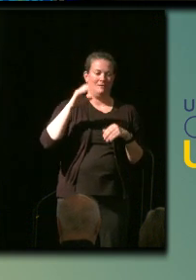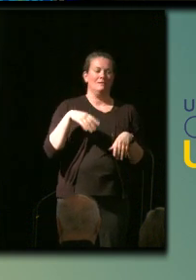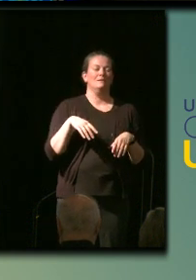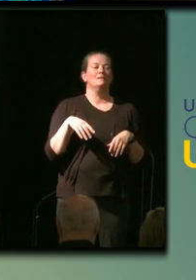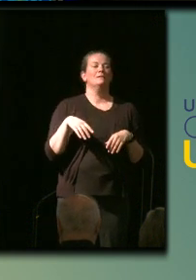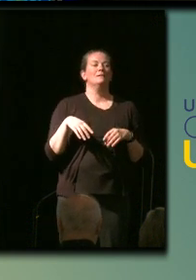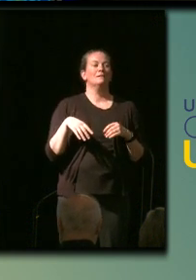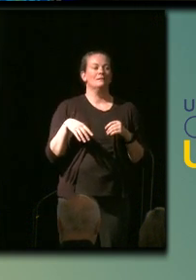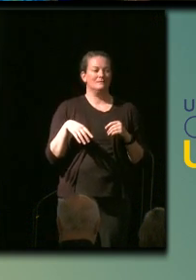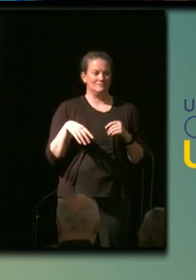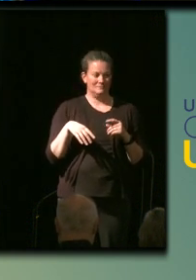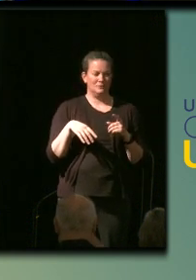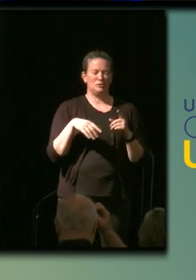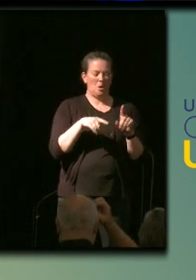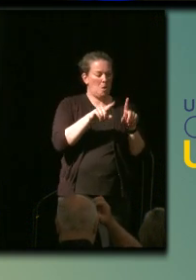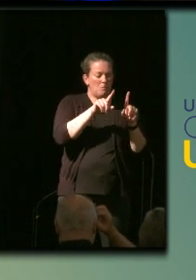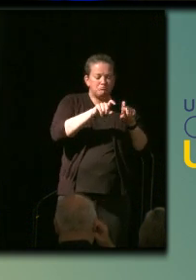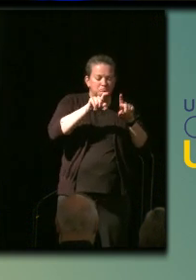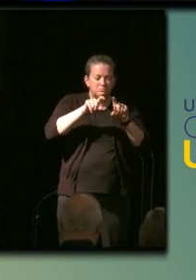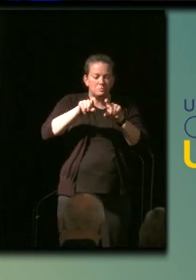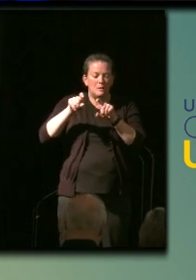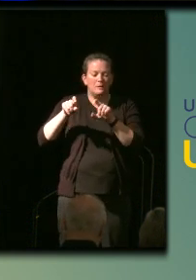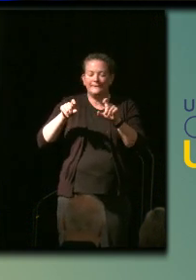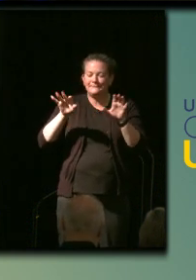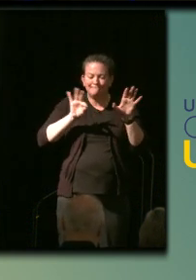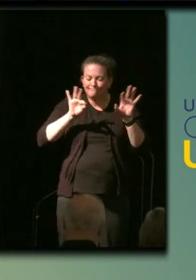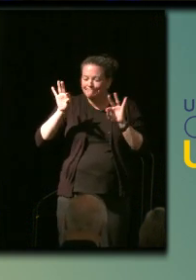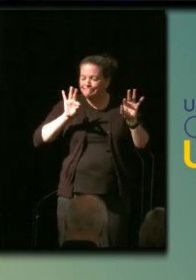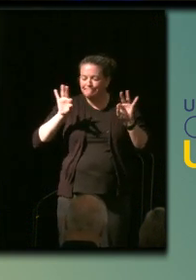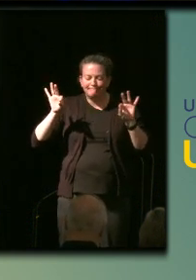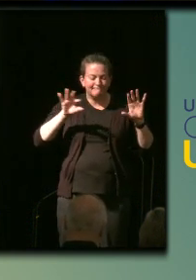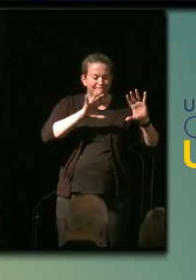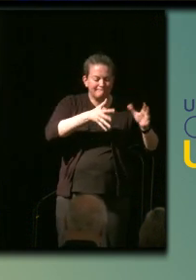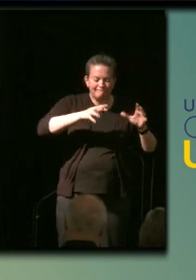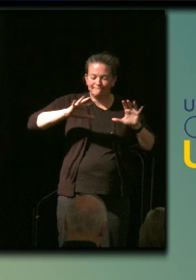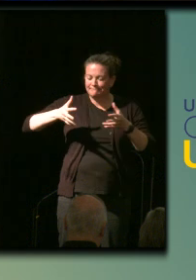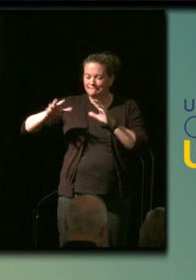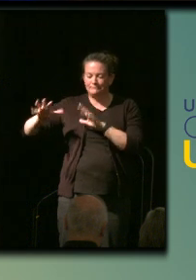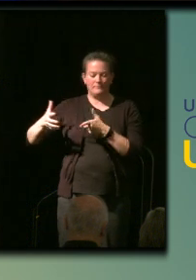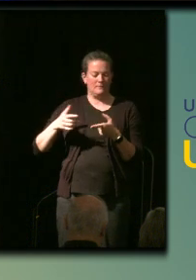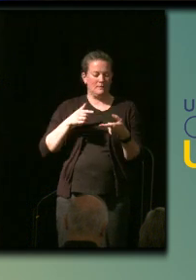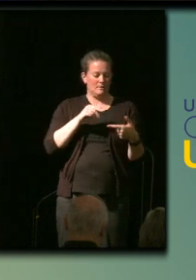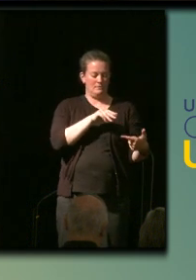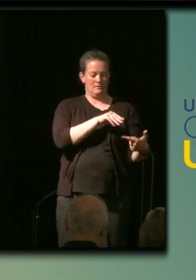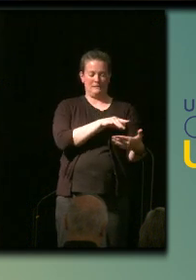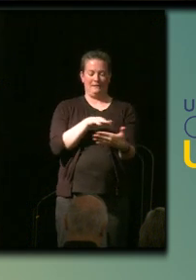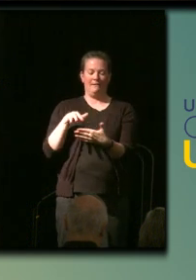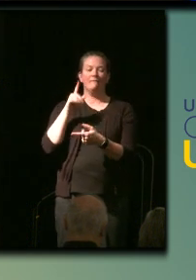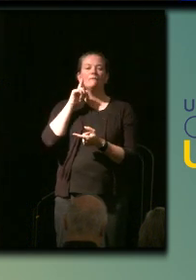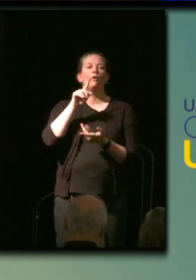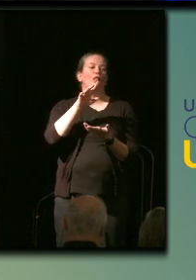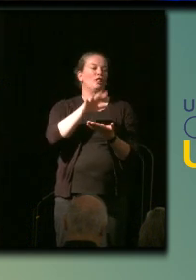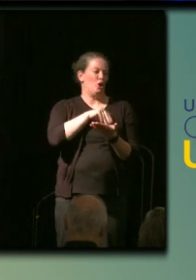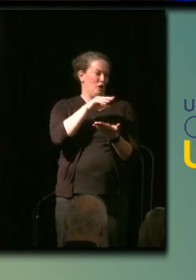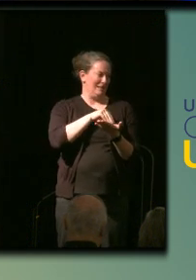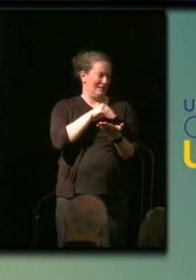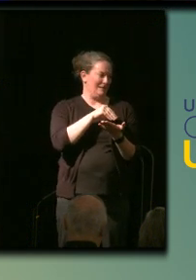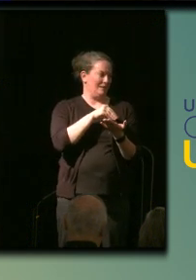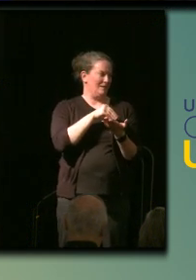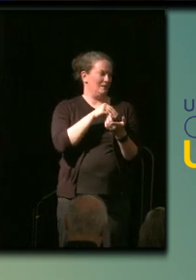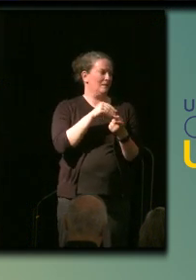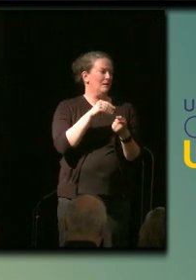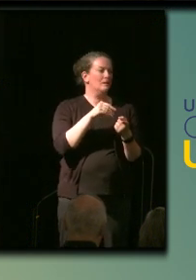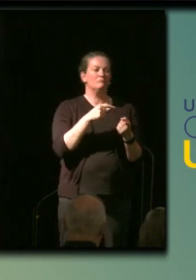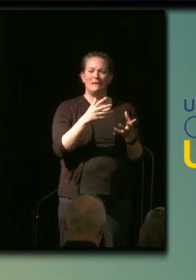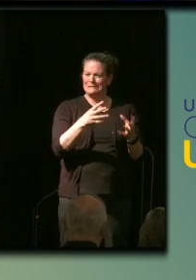when we did that, we said, okay, we're going to do this as a learning study. We're trying to understand who this drug works best in. So we didn't want to really turn